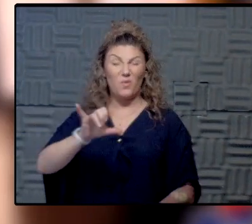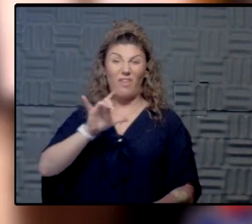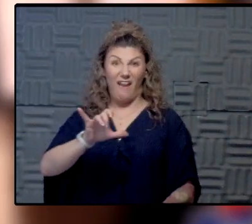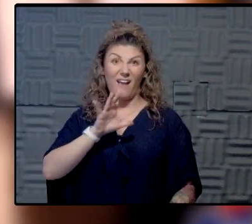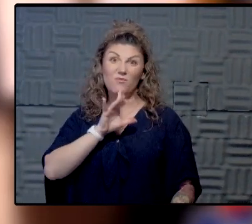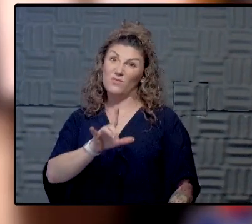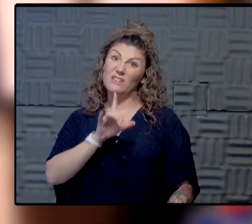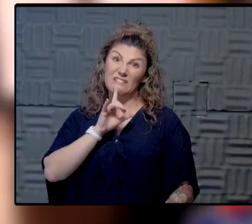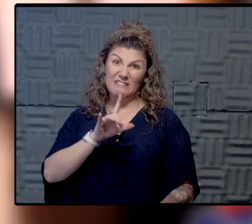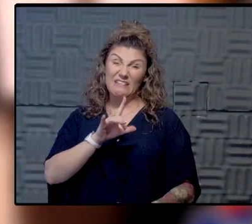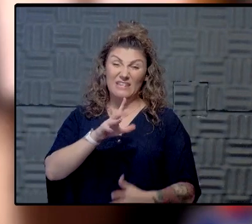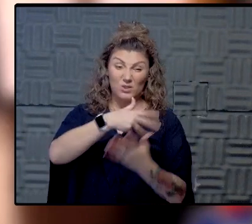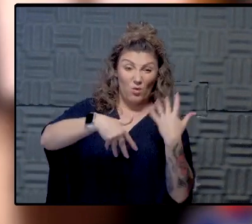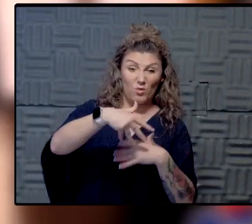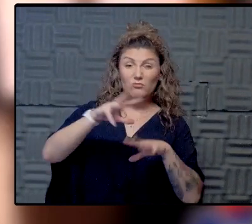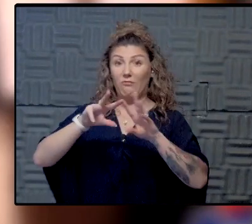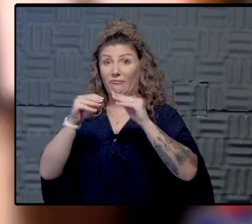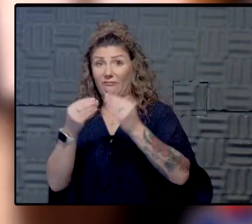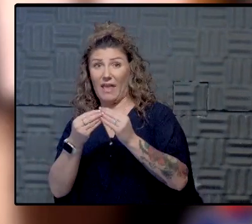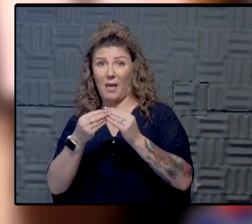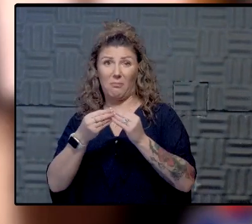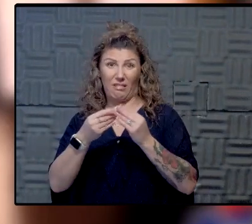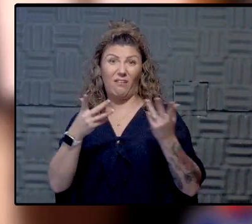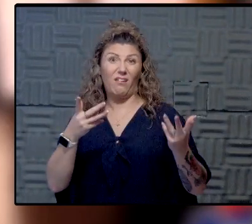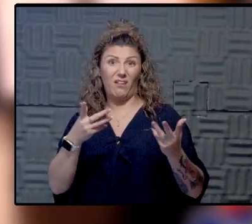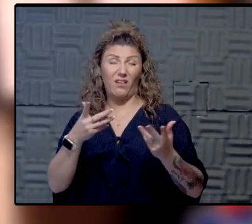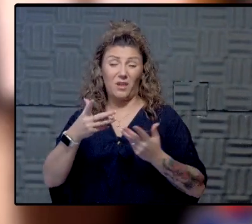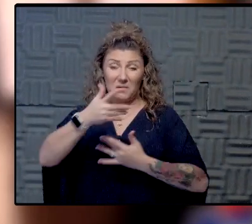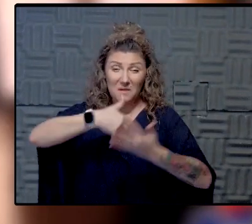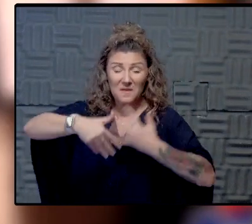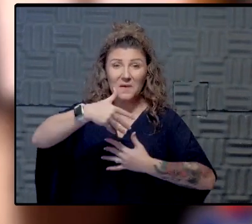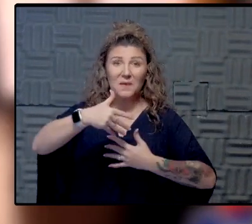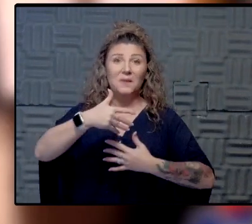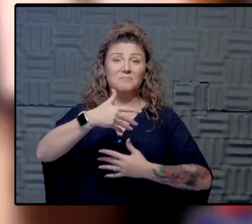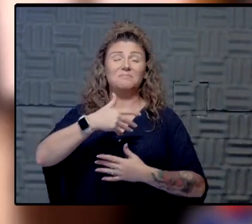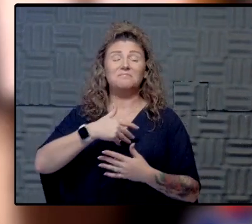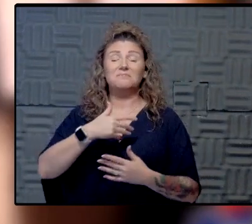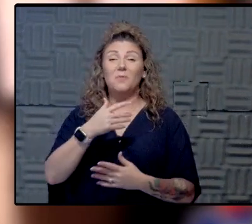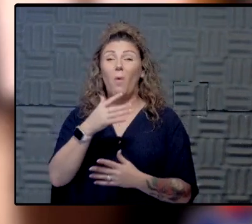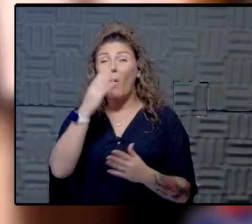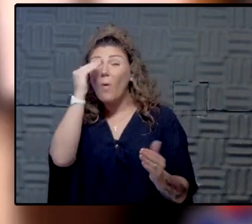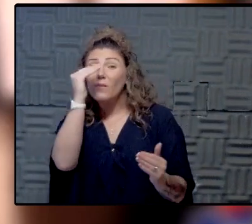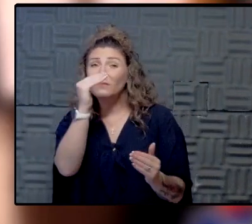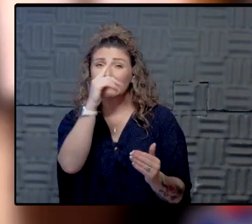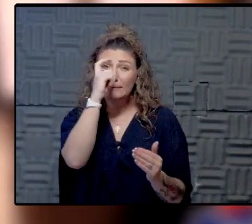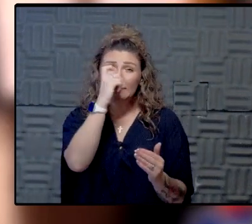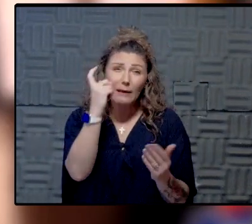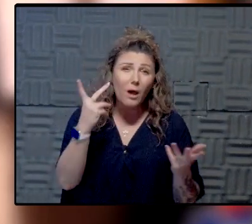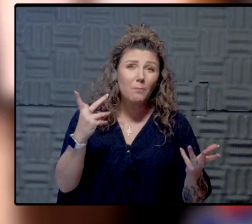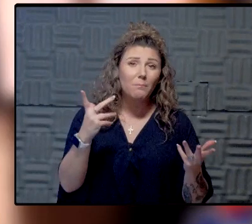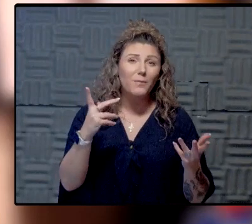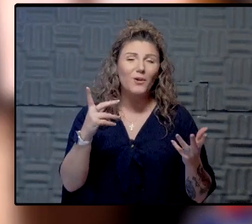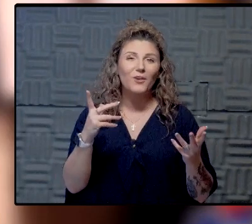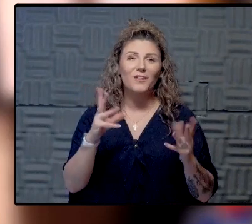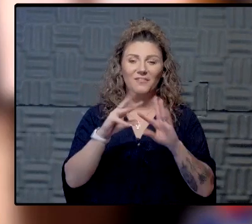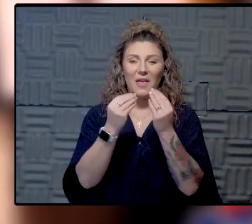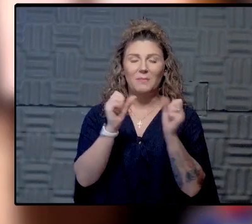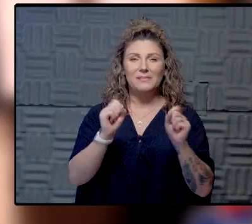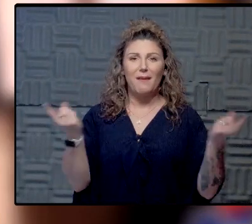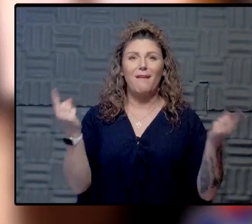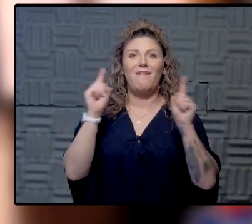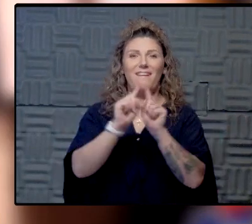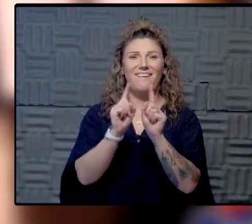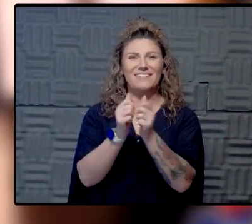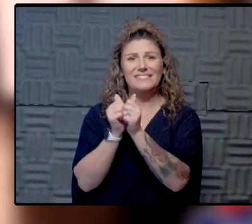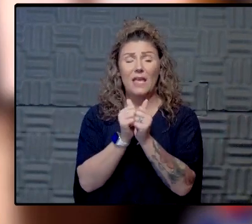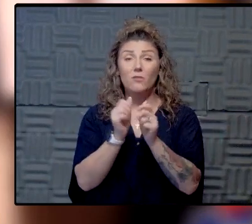family interactions where we've got, again, over the summertime, hopefully a lot of families able to get back together. But can that